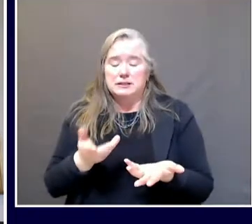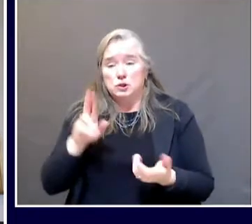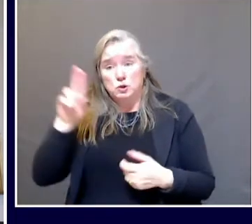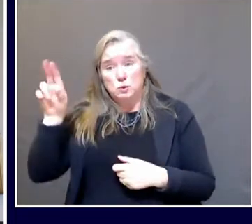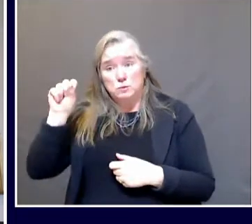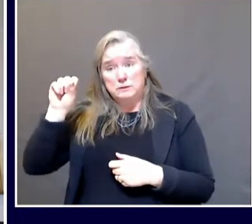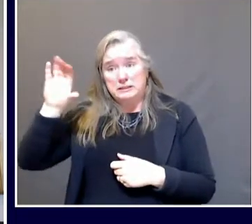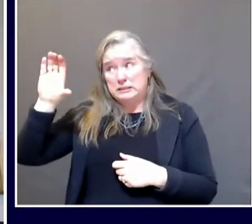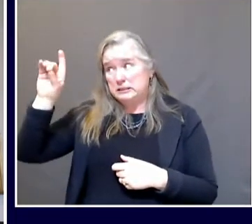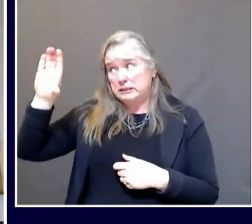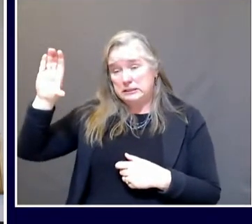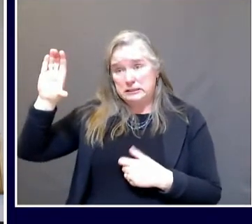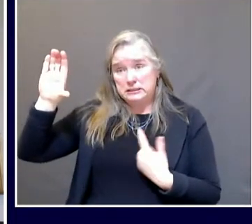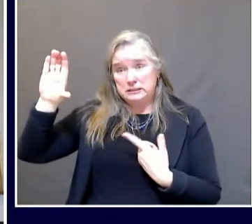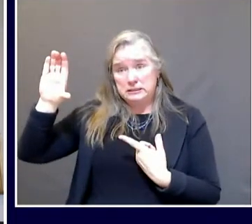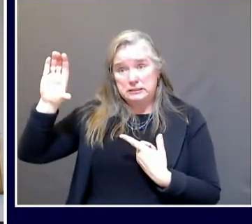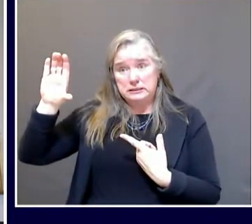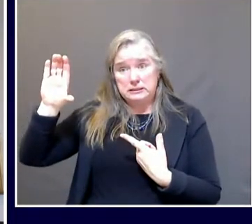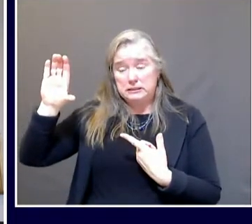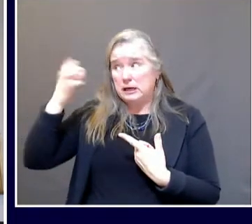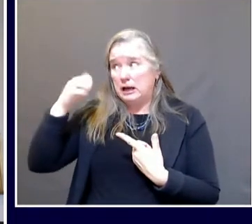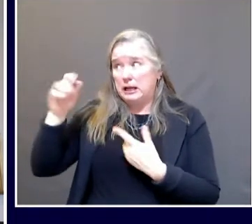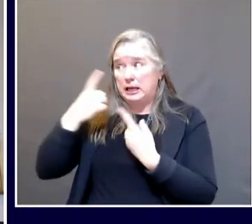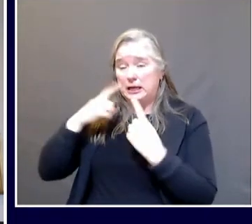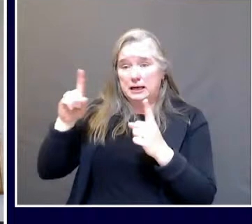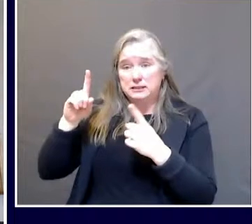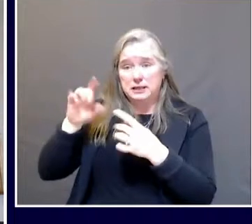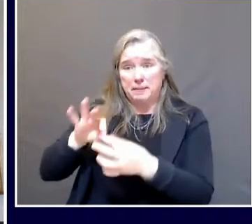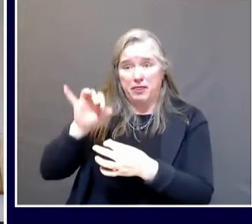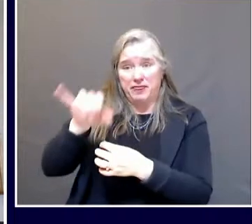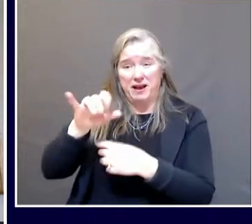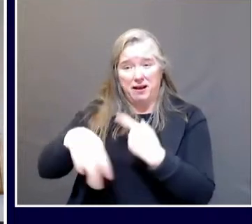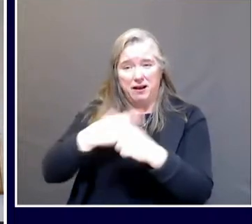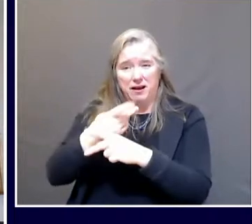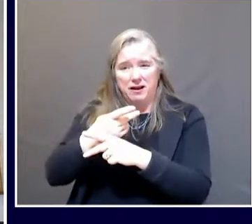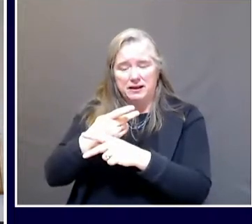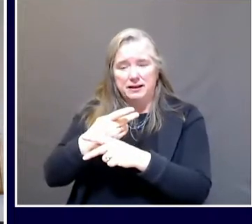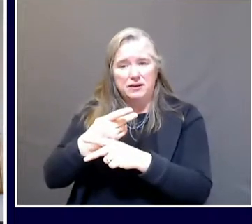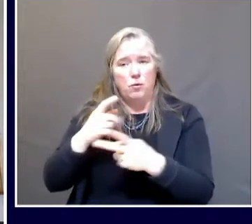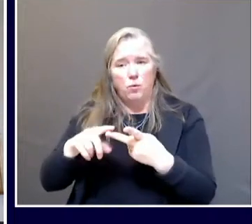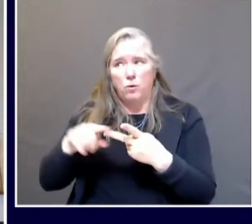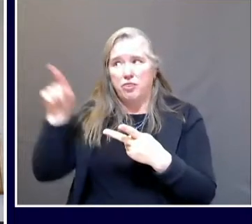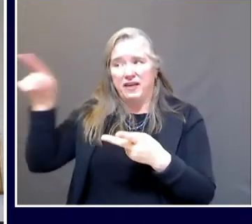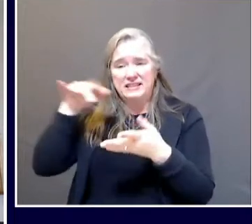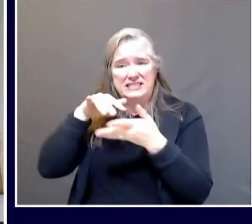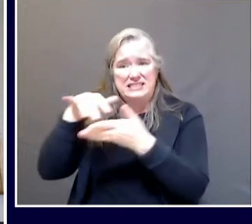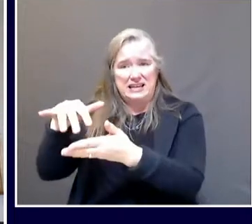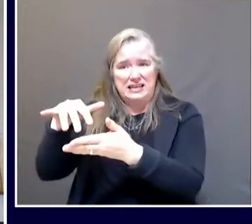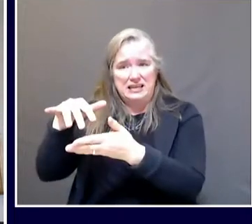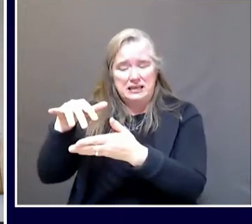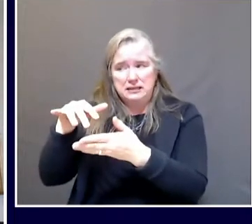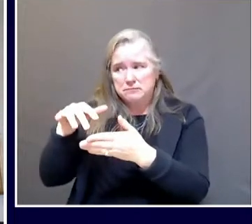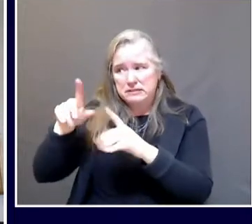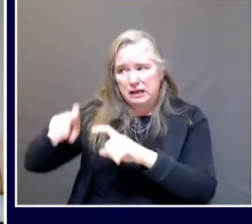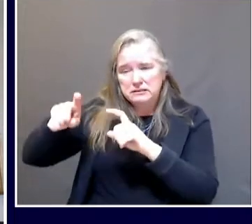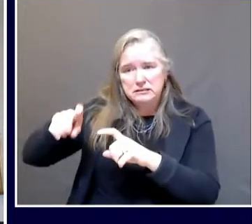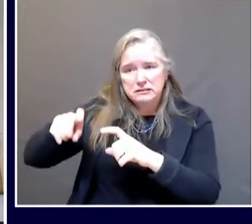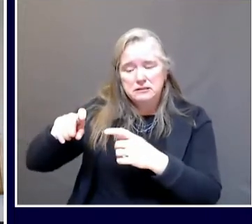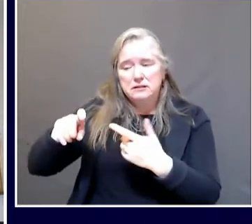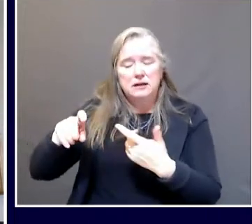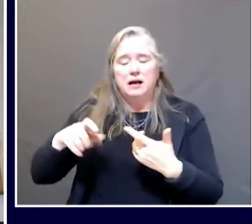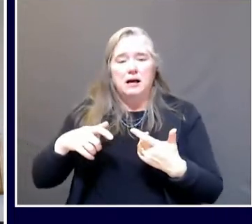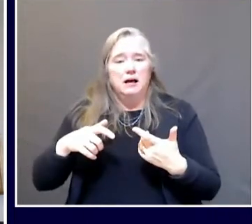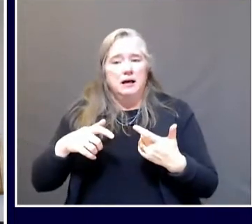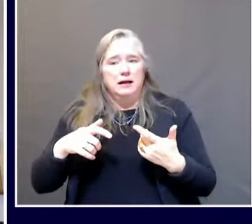CDC has made any pronouncements about those or if they've been studied, but I'd rather not be hasty and speculate, having only seen